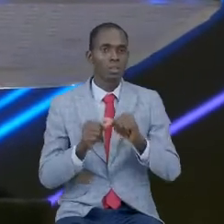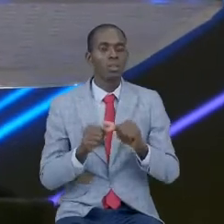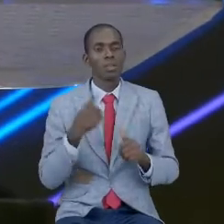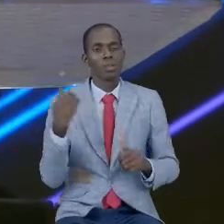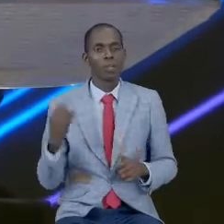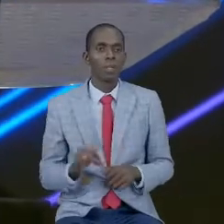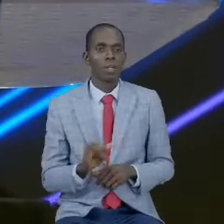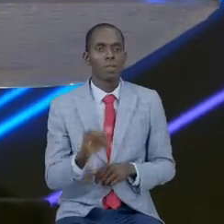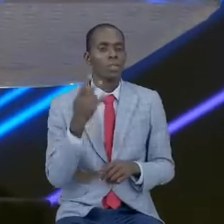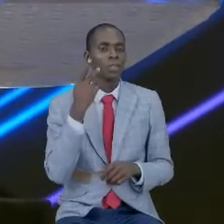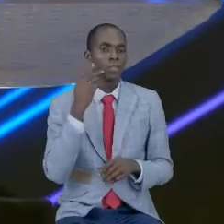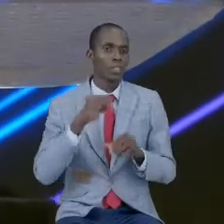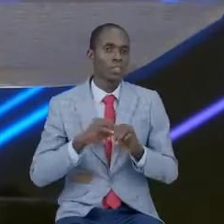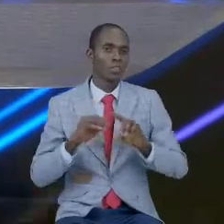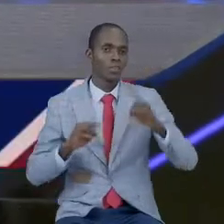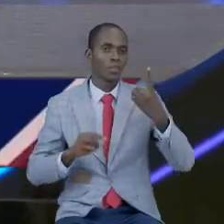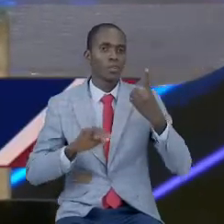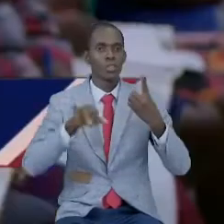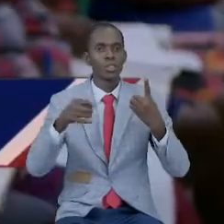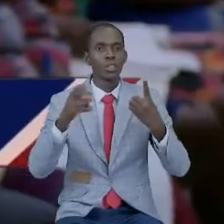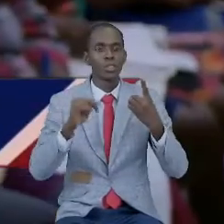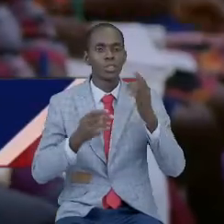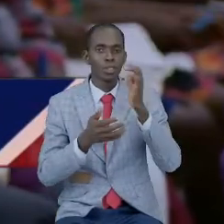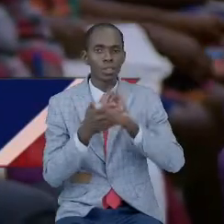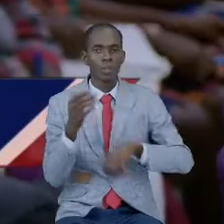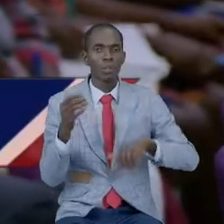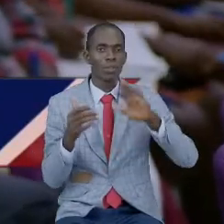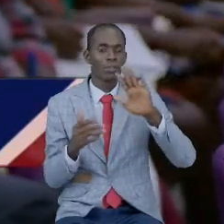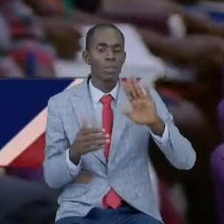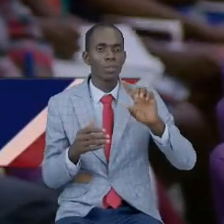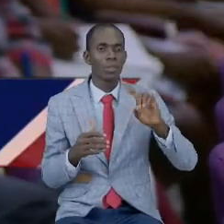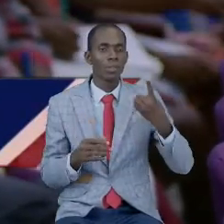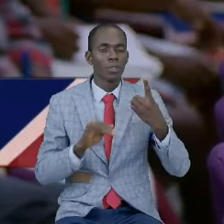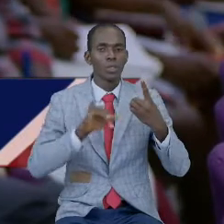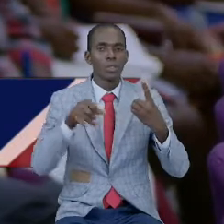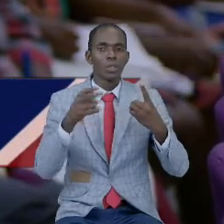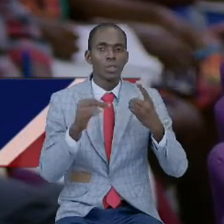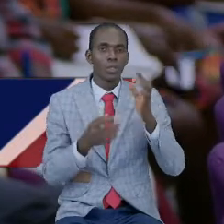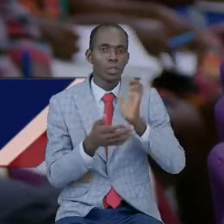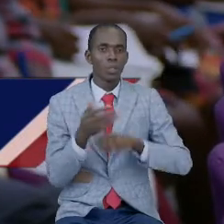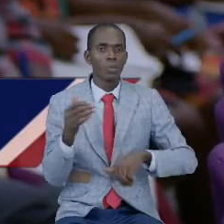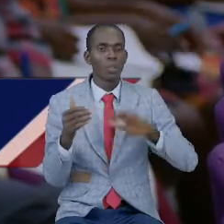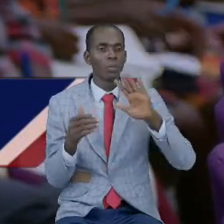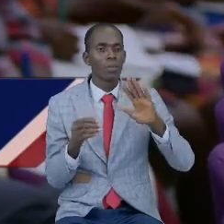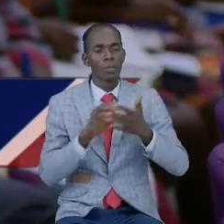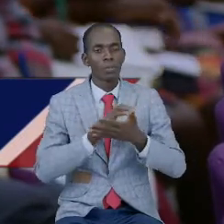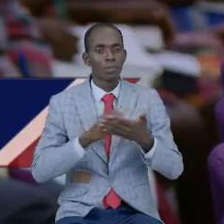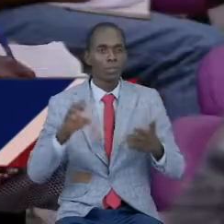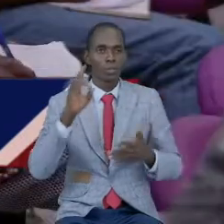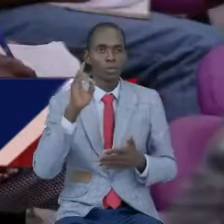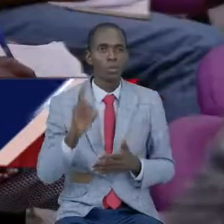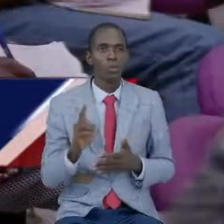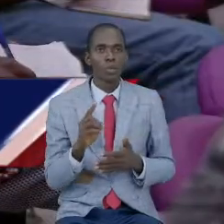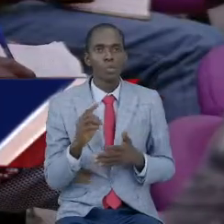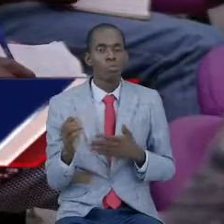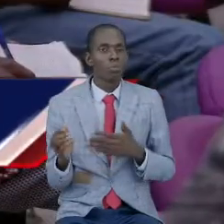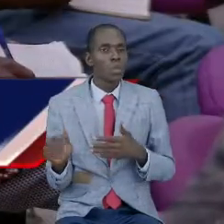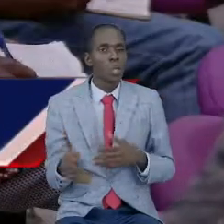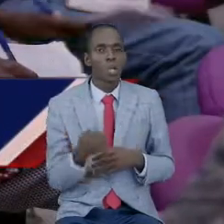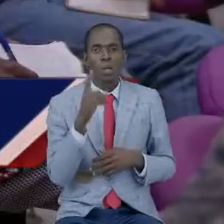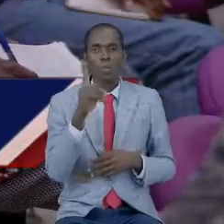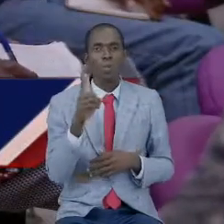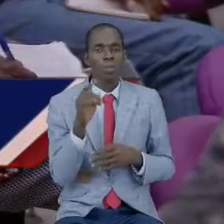in 1 John chapter 5, verse 1. 1 John chapter 5, verse 1.